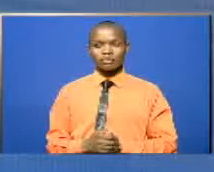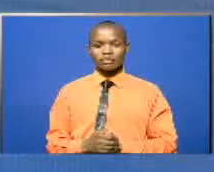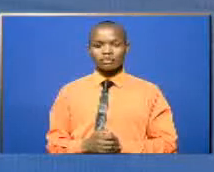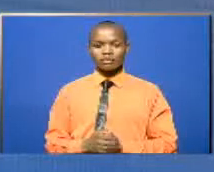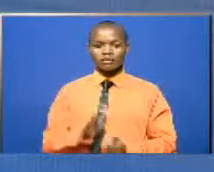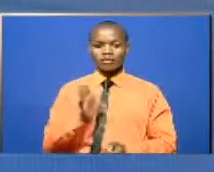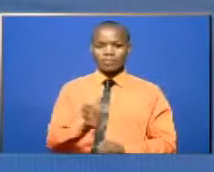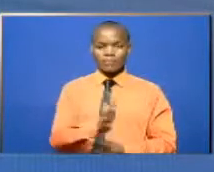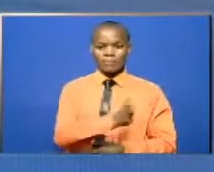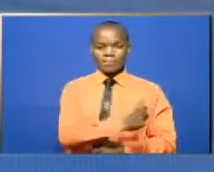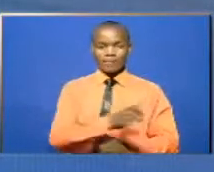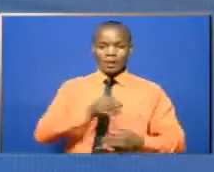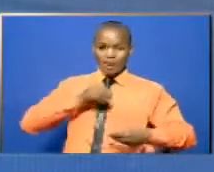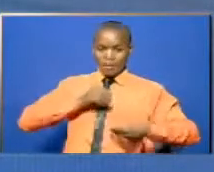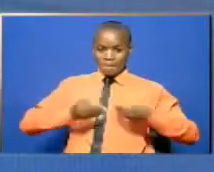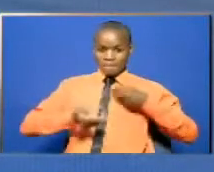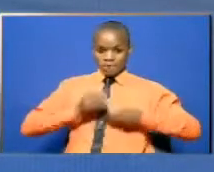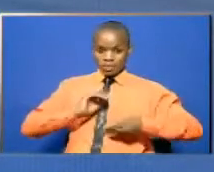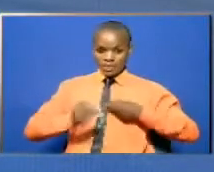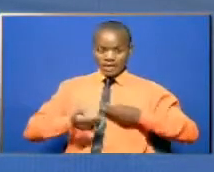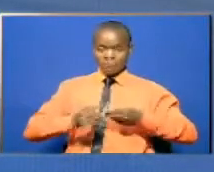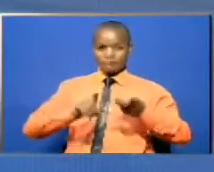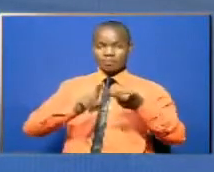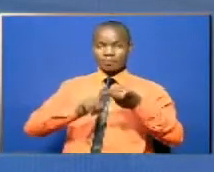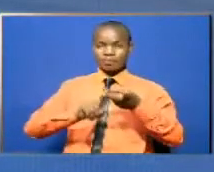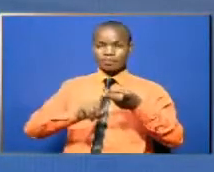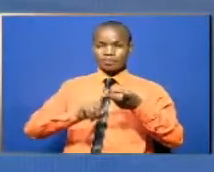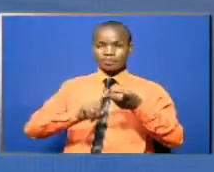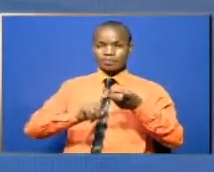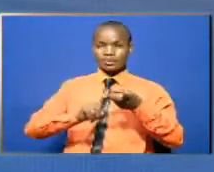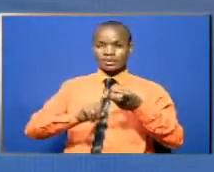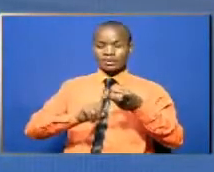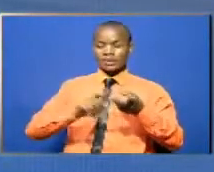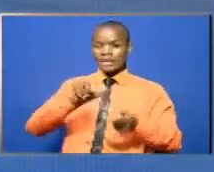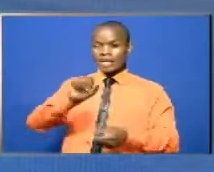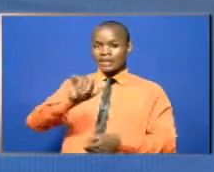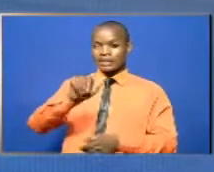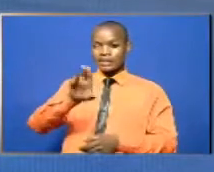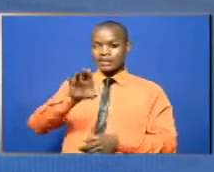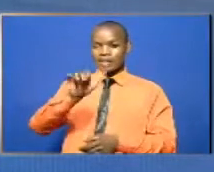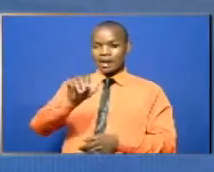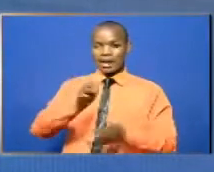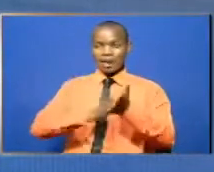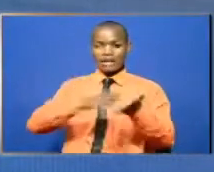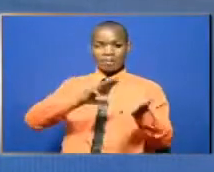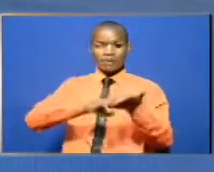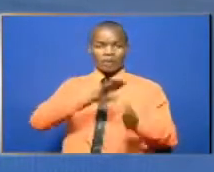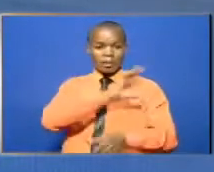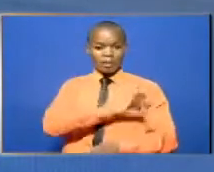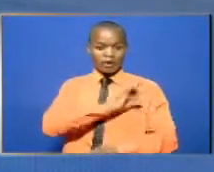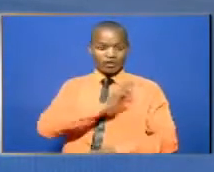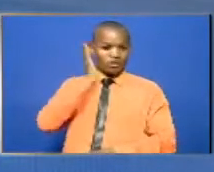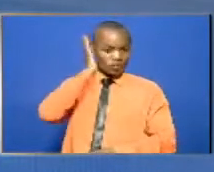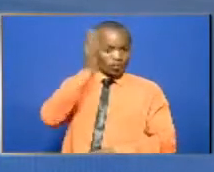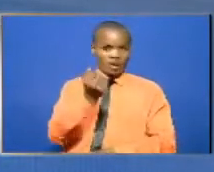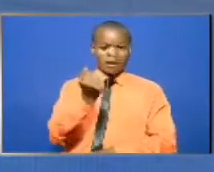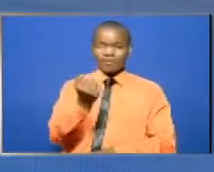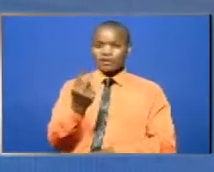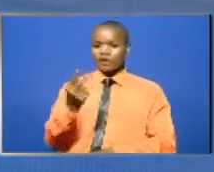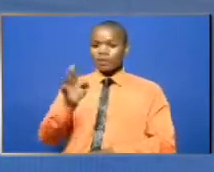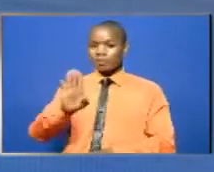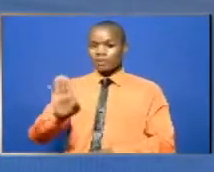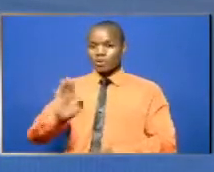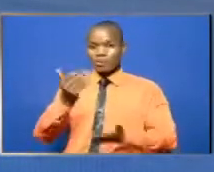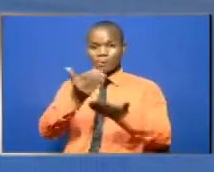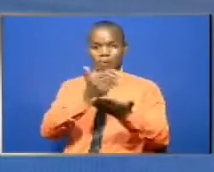Now, Busia, Siaya, Homa Bay and Migori counties are set to benefit from a 52 billion shilling climate change mitigation program